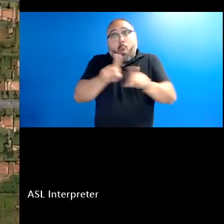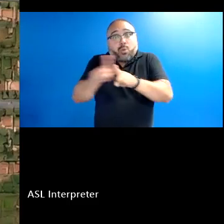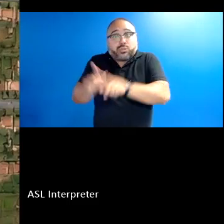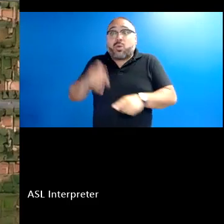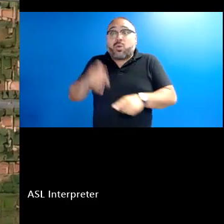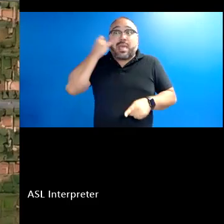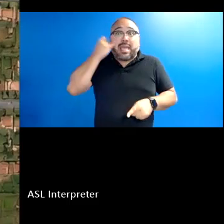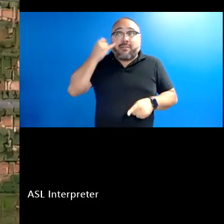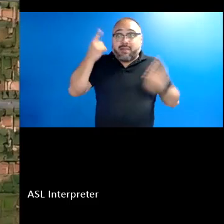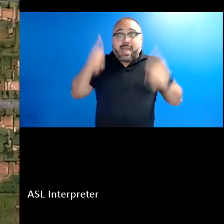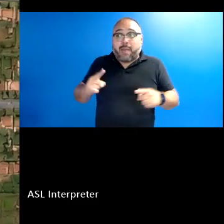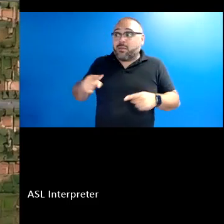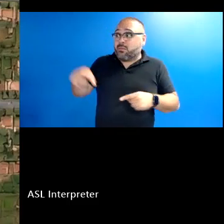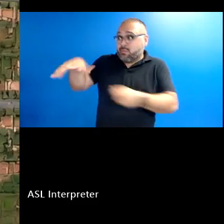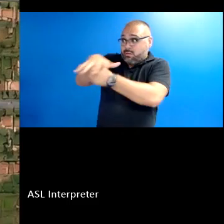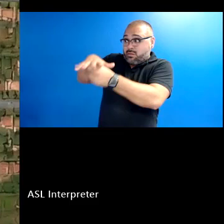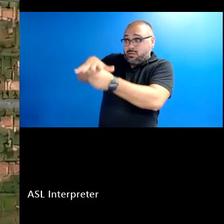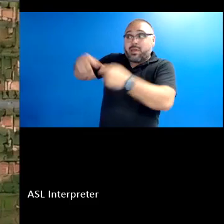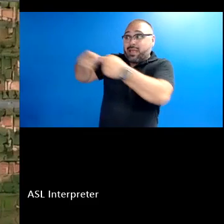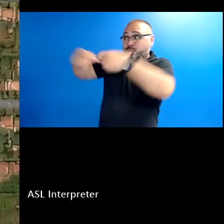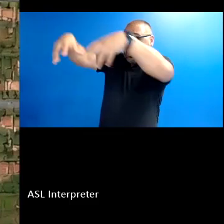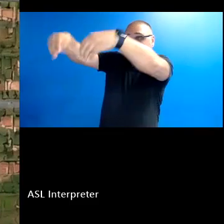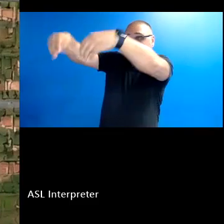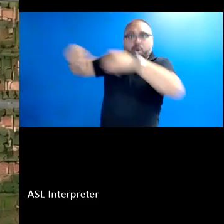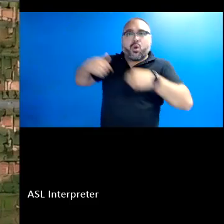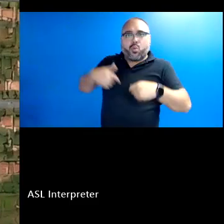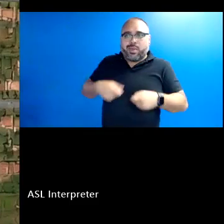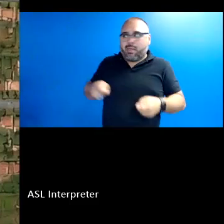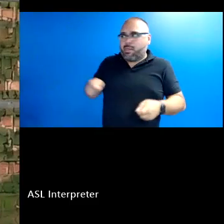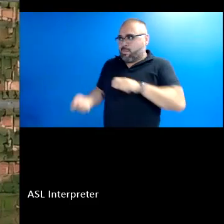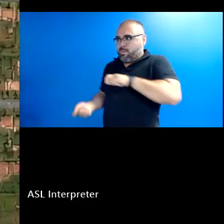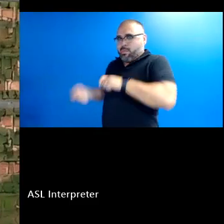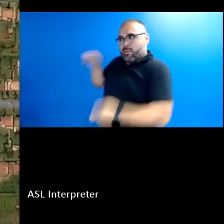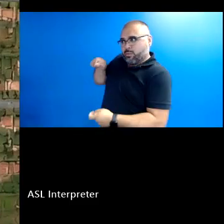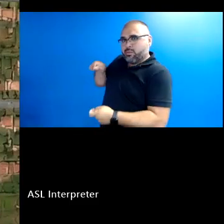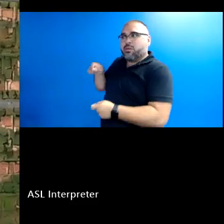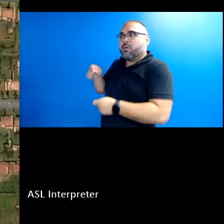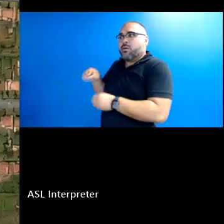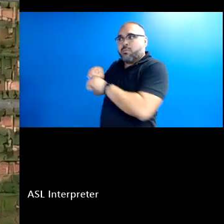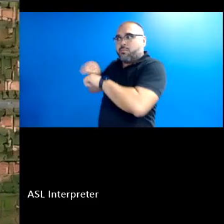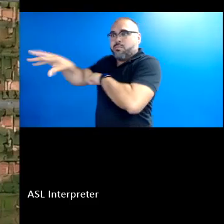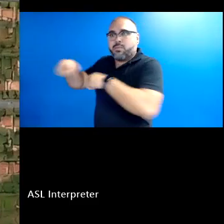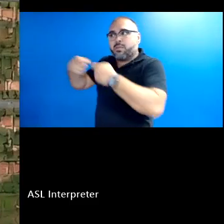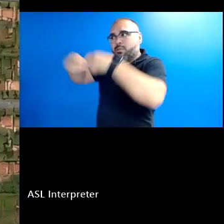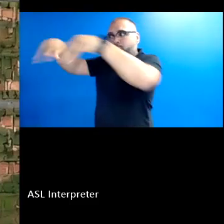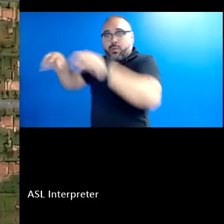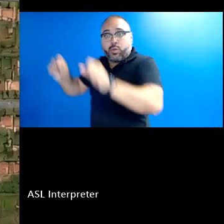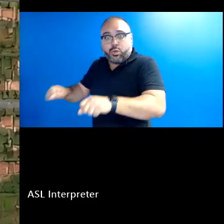do that, but in this case, this fictional case, this wasn't possible. Next